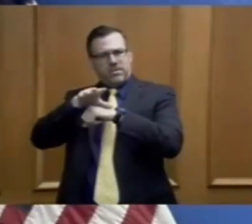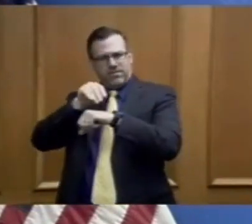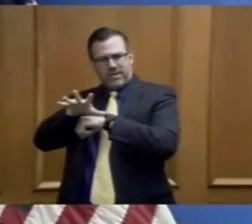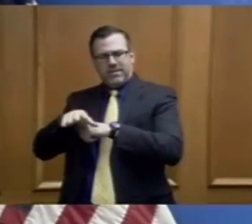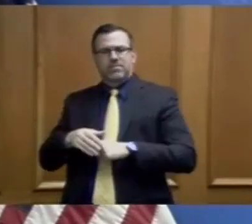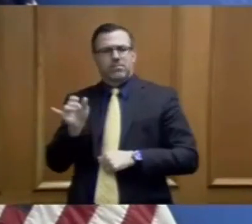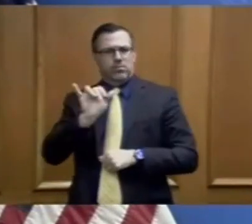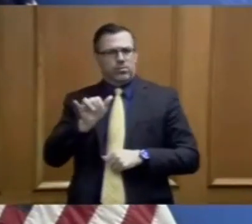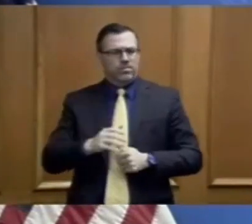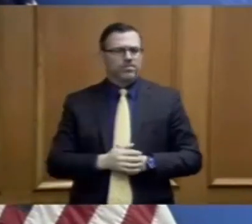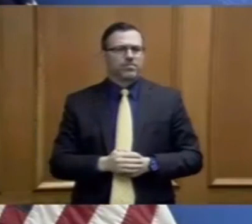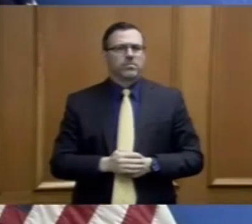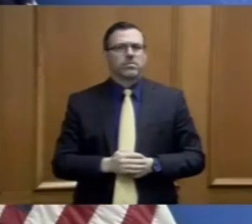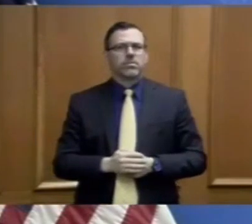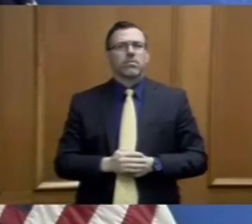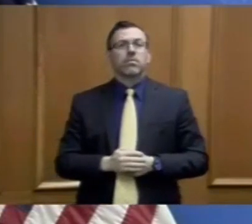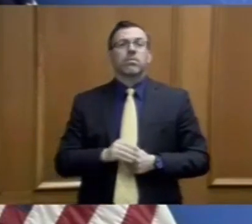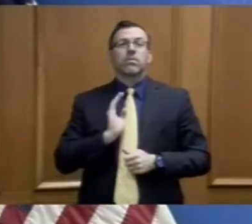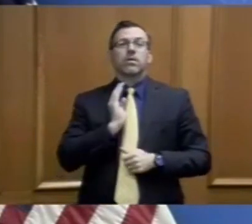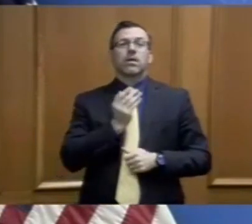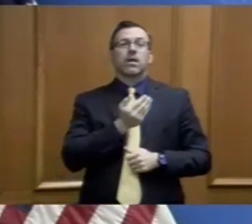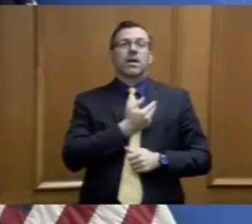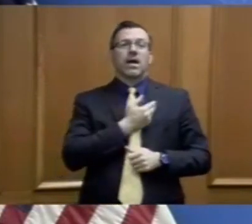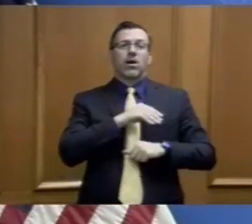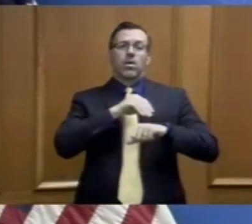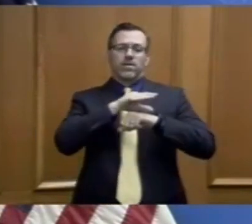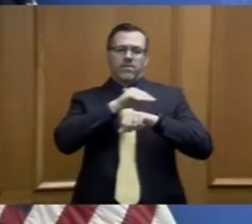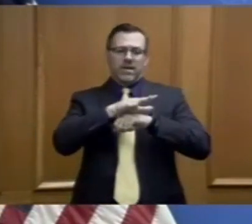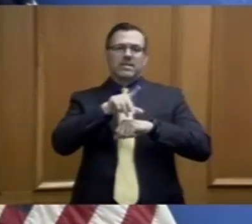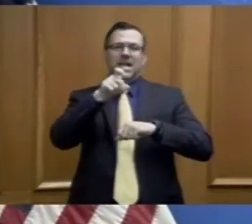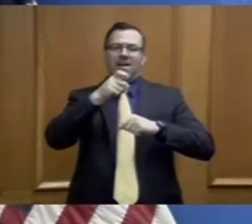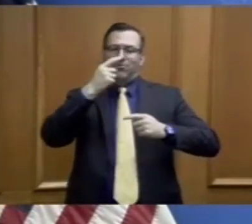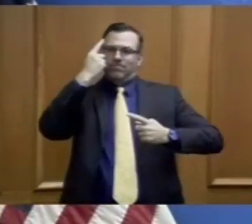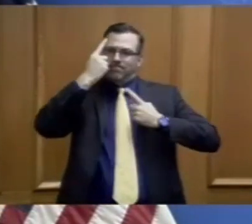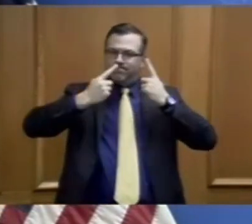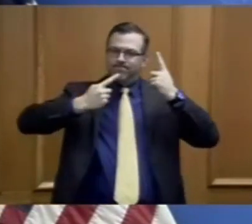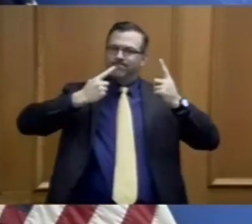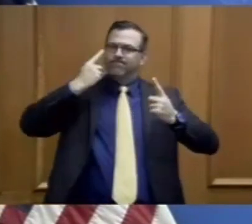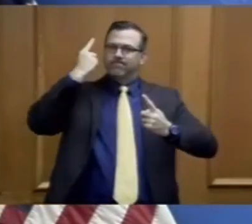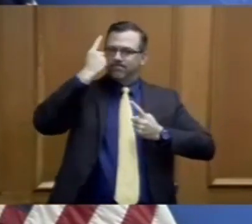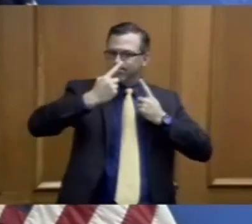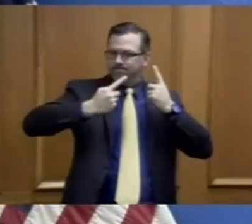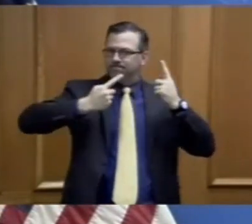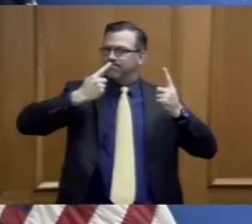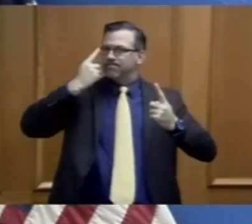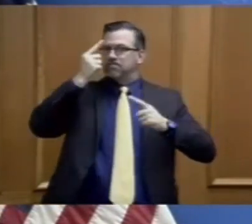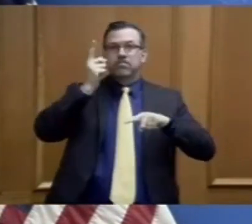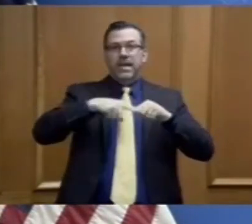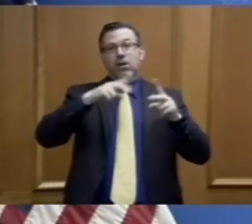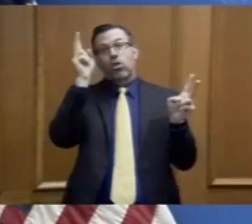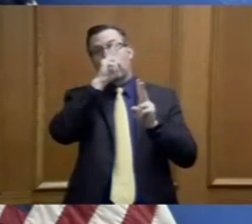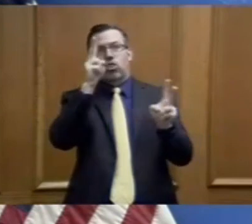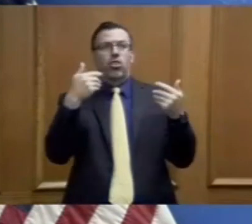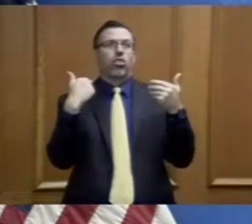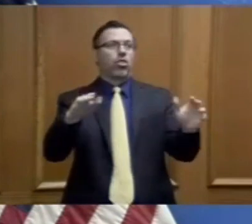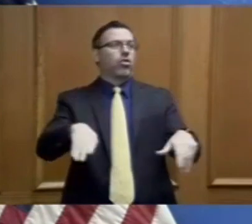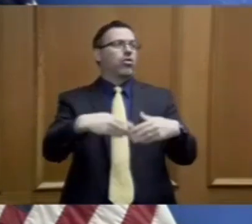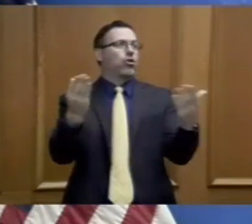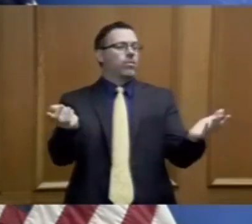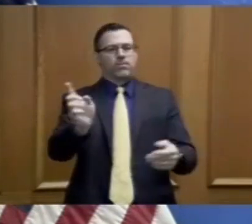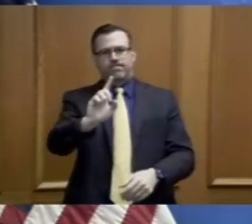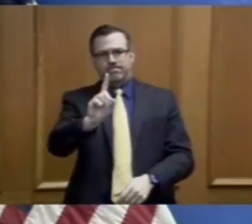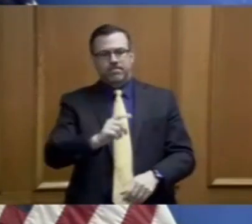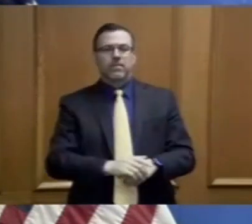the economy, it must be steady and methodical and empower opening in a way that doesn't